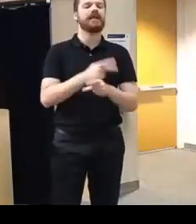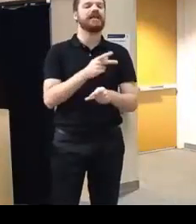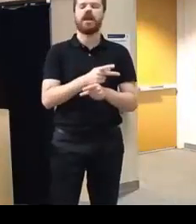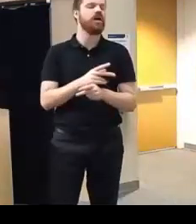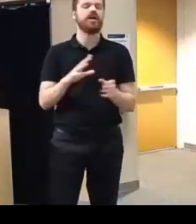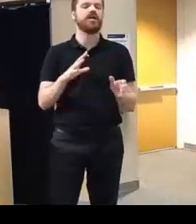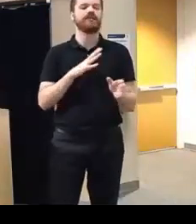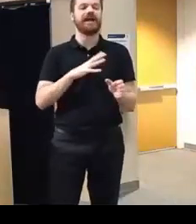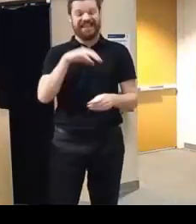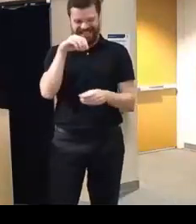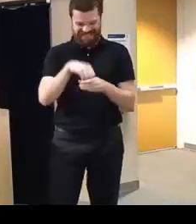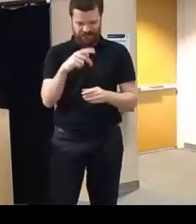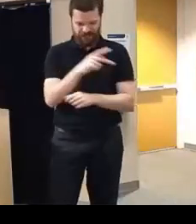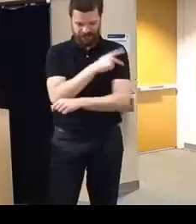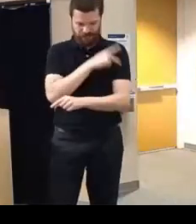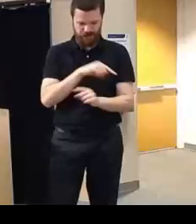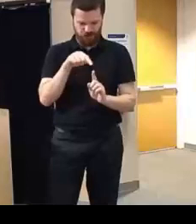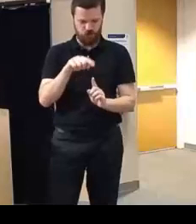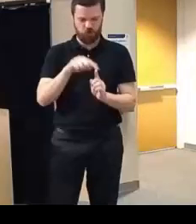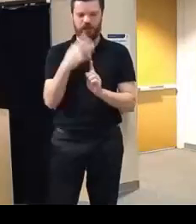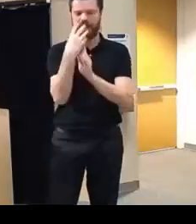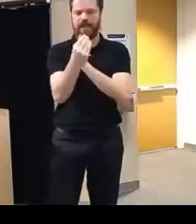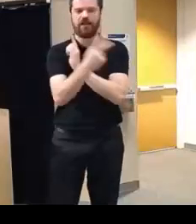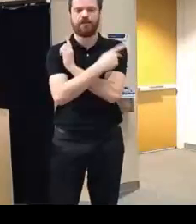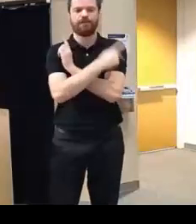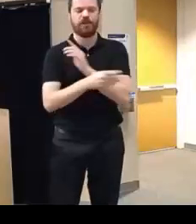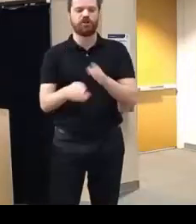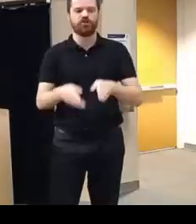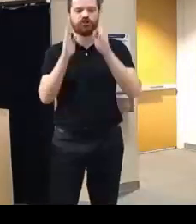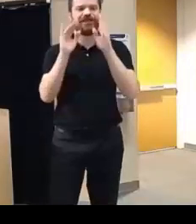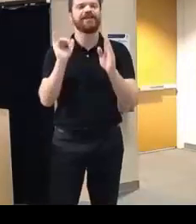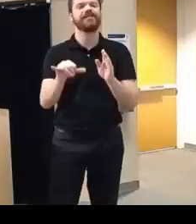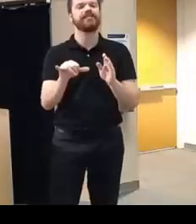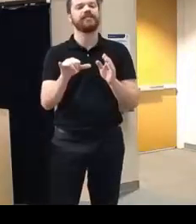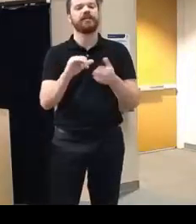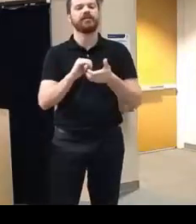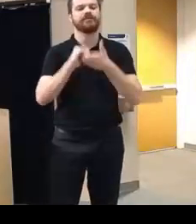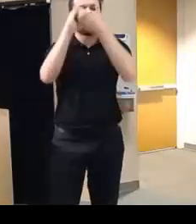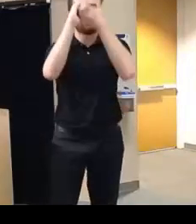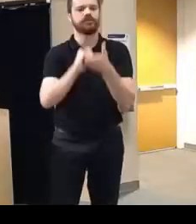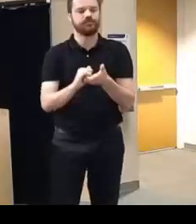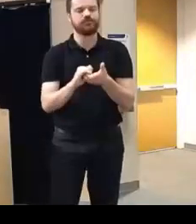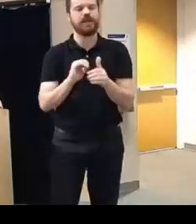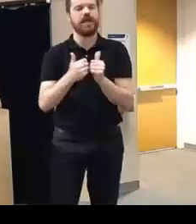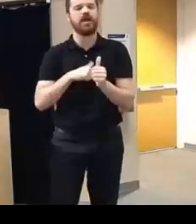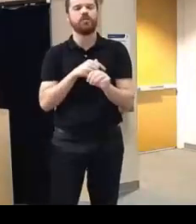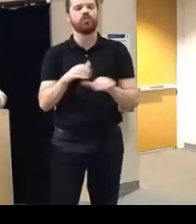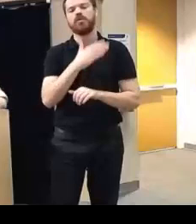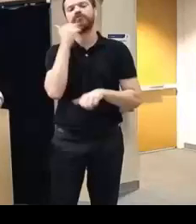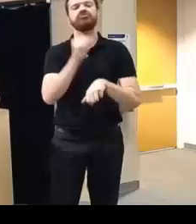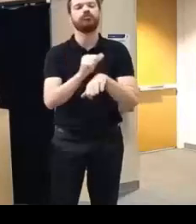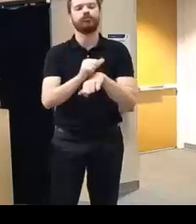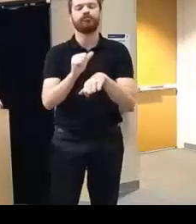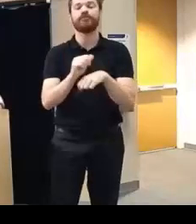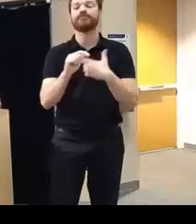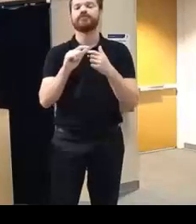wanted to think about inpatient to outpatient care, and how do we collaborate across those settings? And how do we do a better job of closing